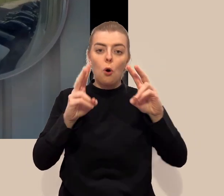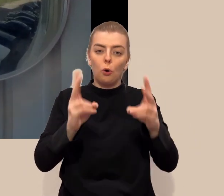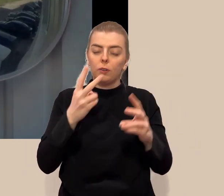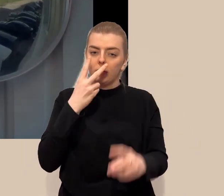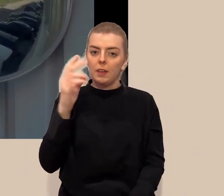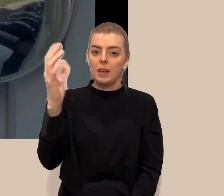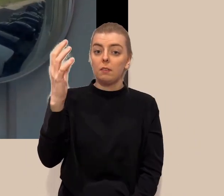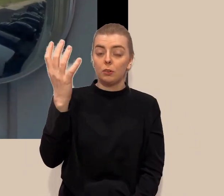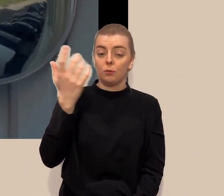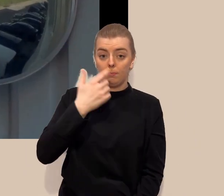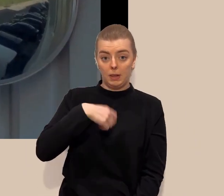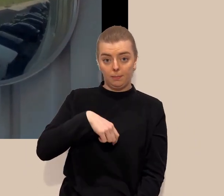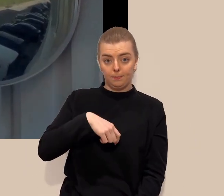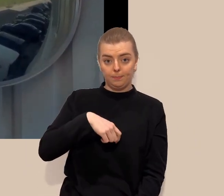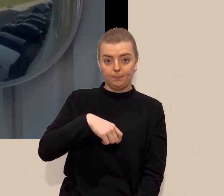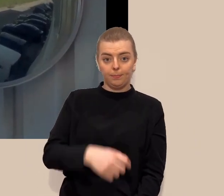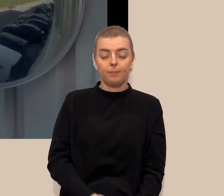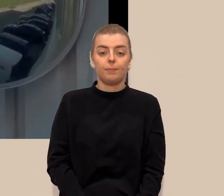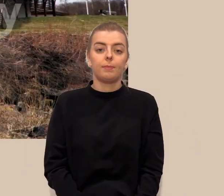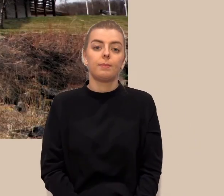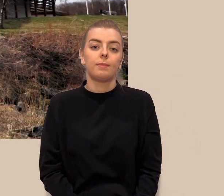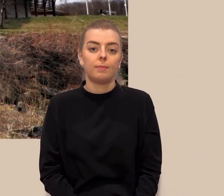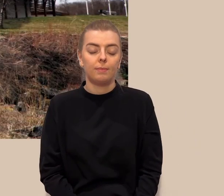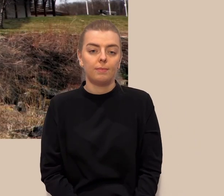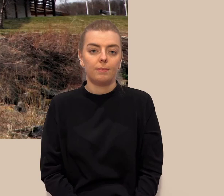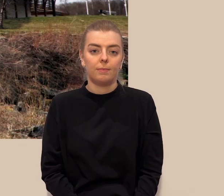I see all this. And you also see the reflection of me.